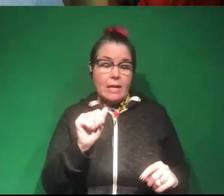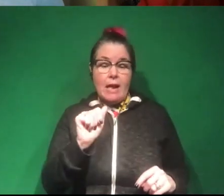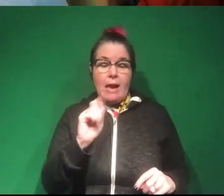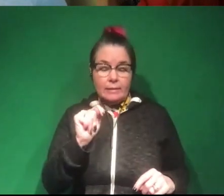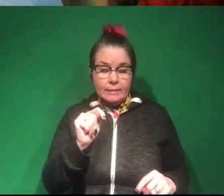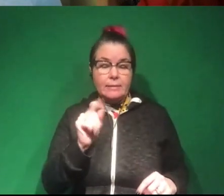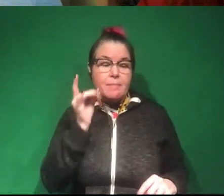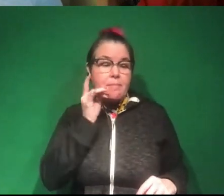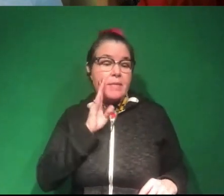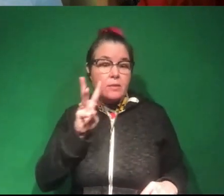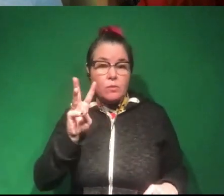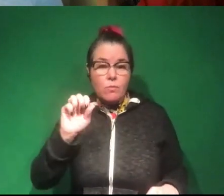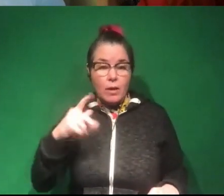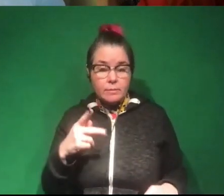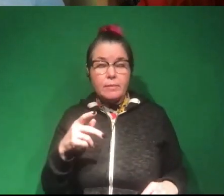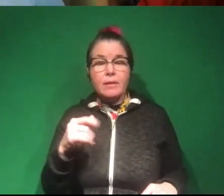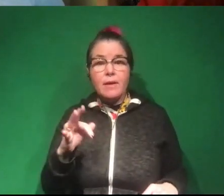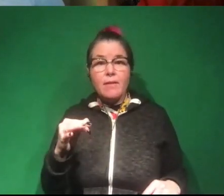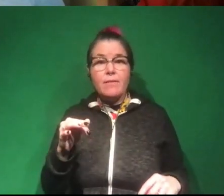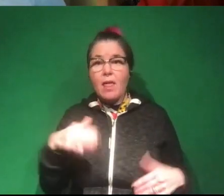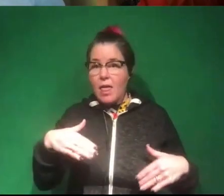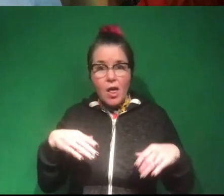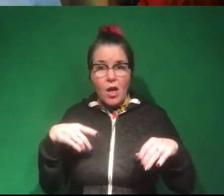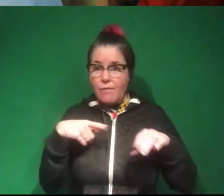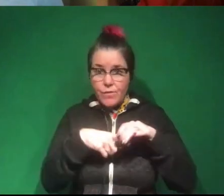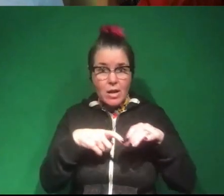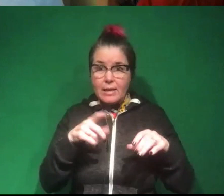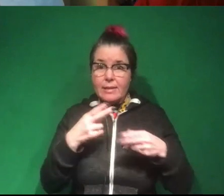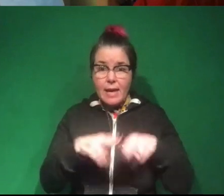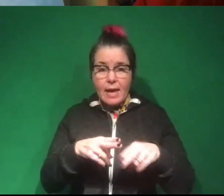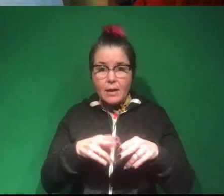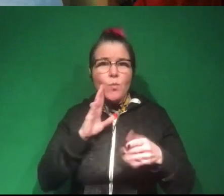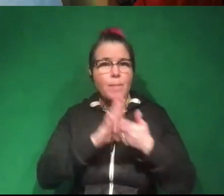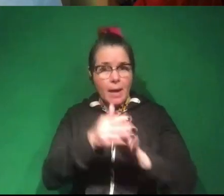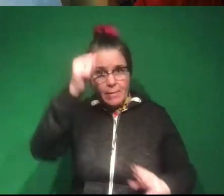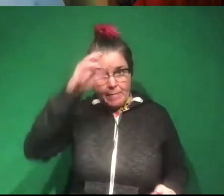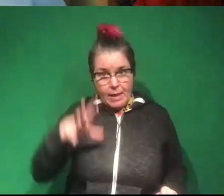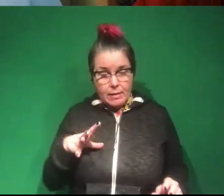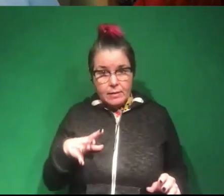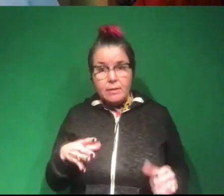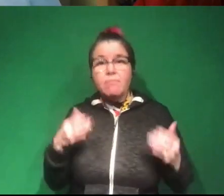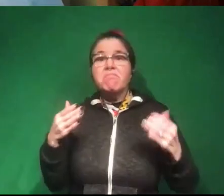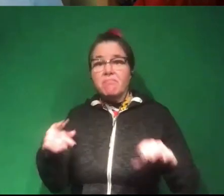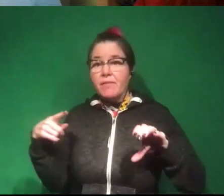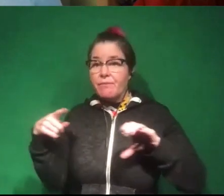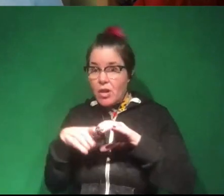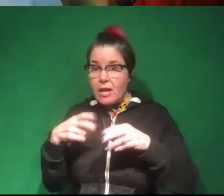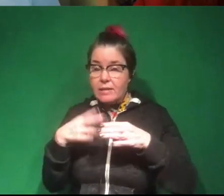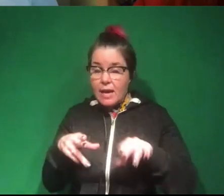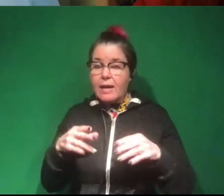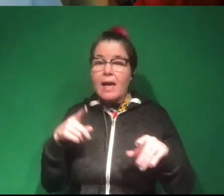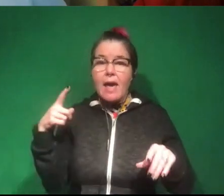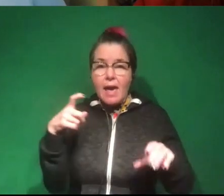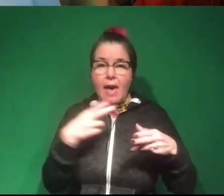and wasps. If you have a unfertilized egg, that becomes a male. If you have a fertilized egg, egg and sperm